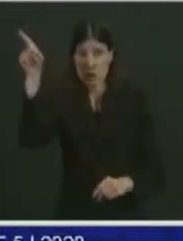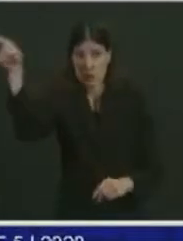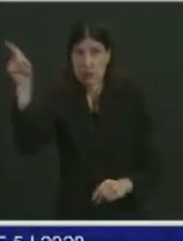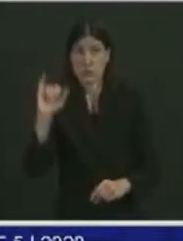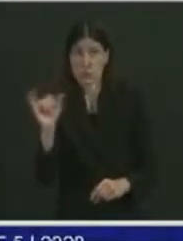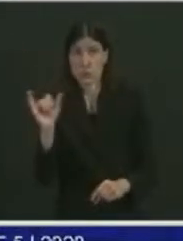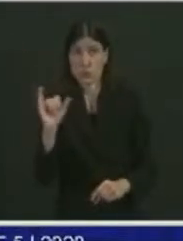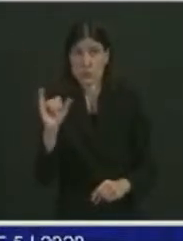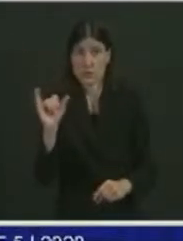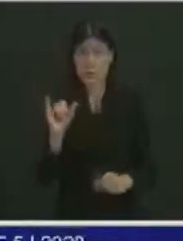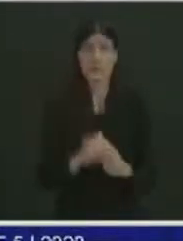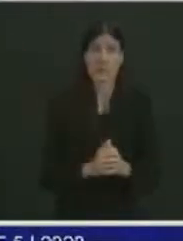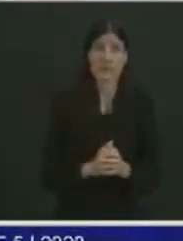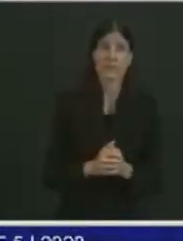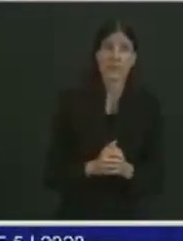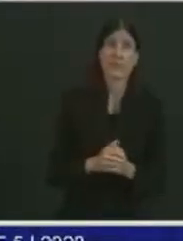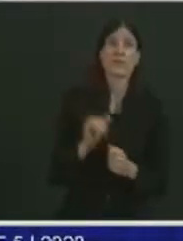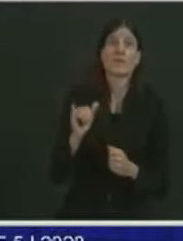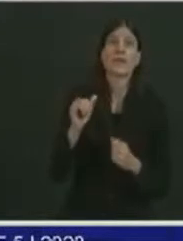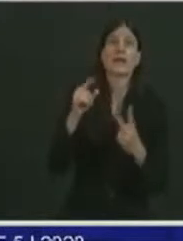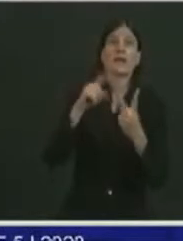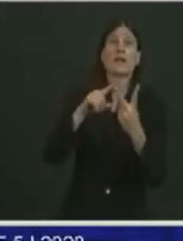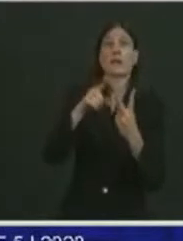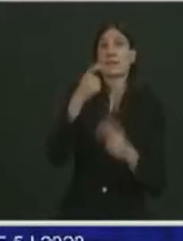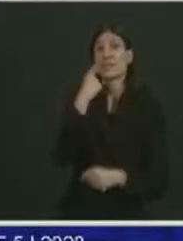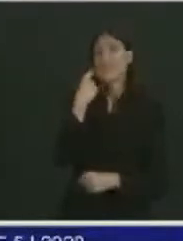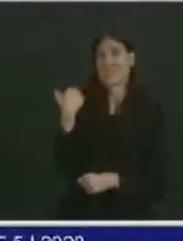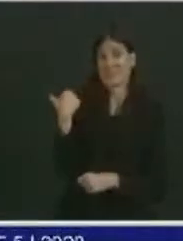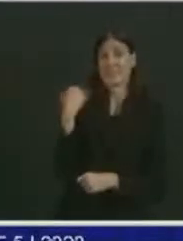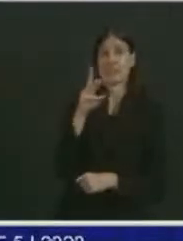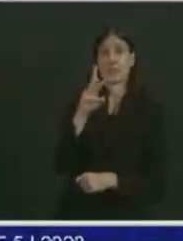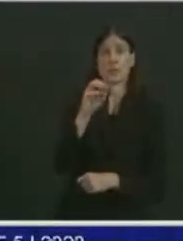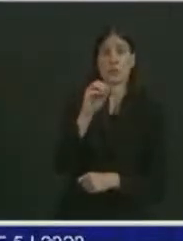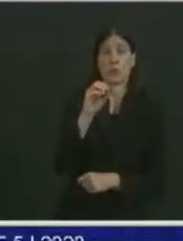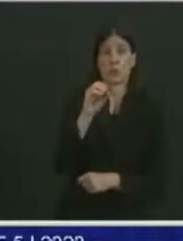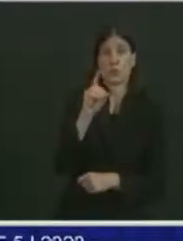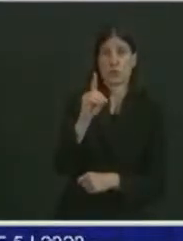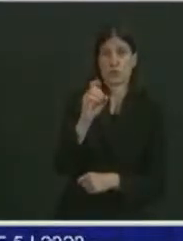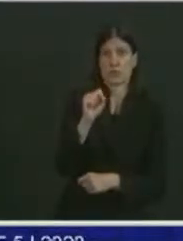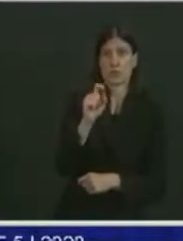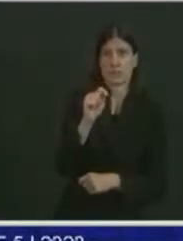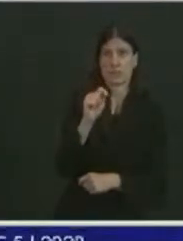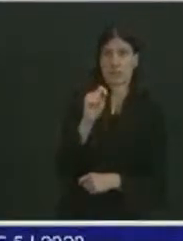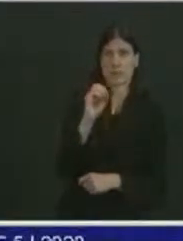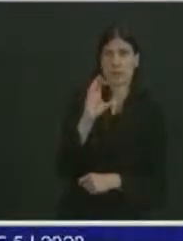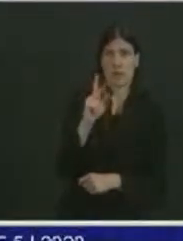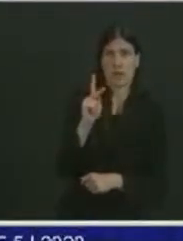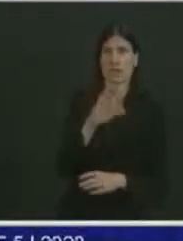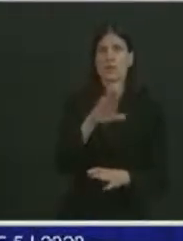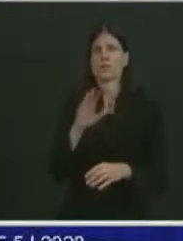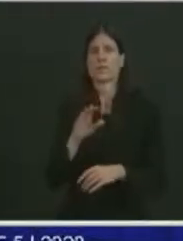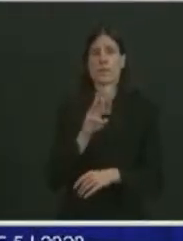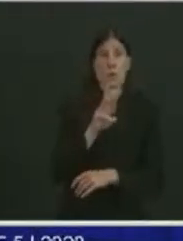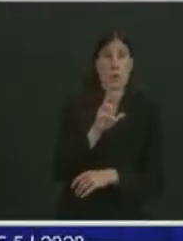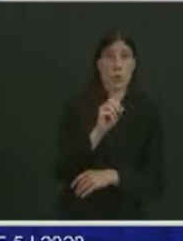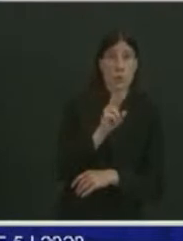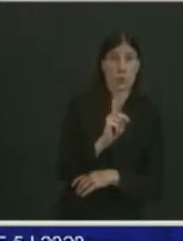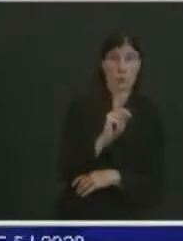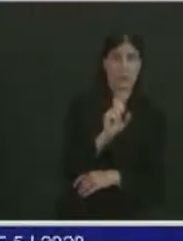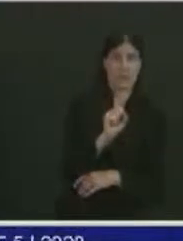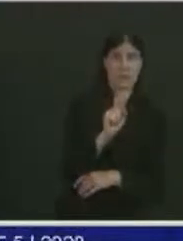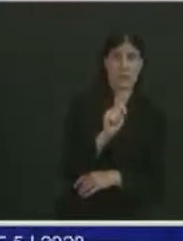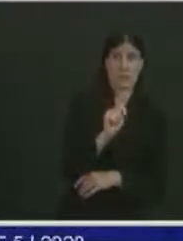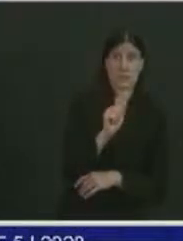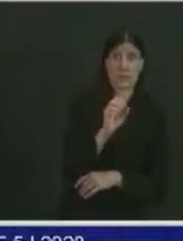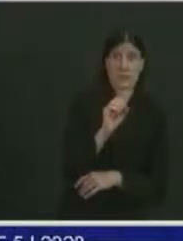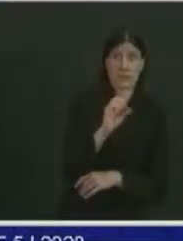Earlier this week, there was one in Woonsocket. So let me say this. If you plan to engage in one of these peaceful